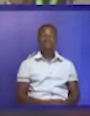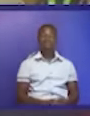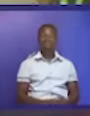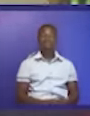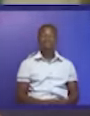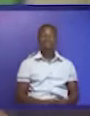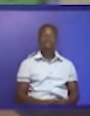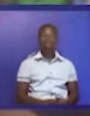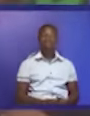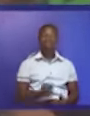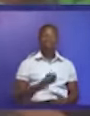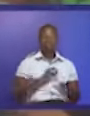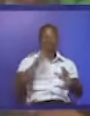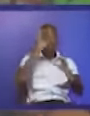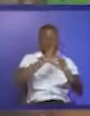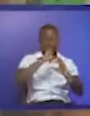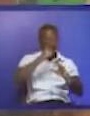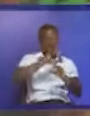I sought for a man.